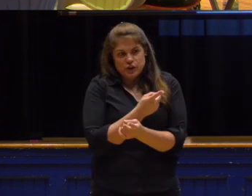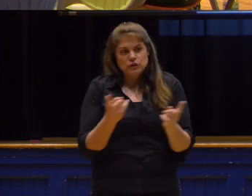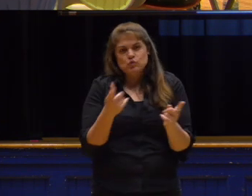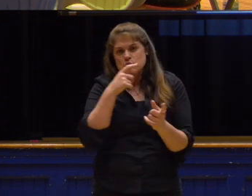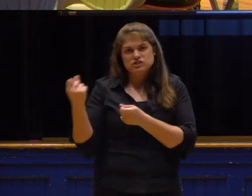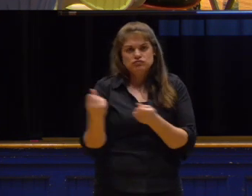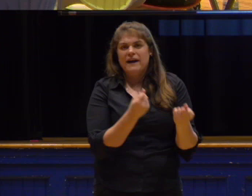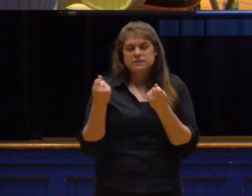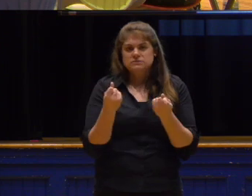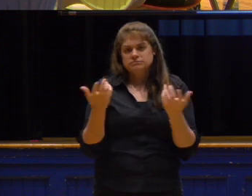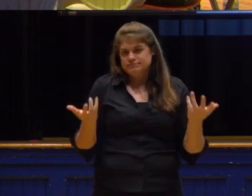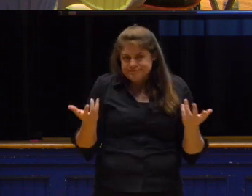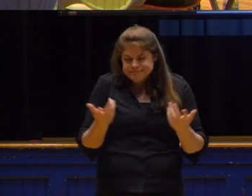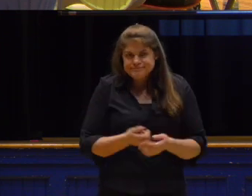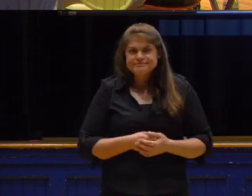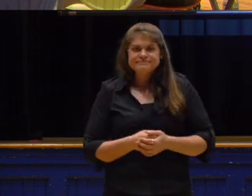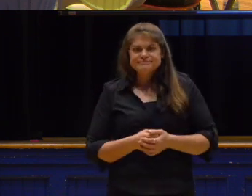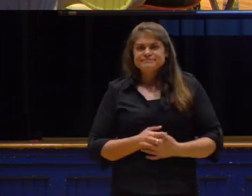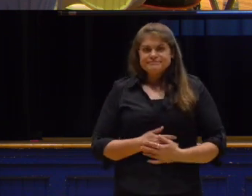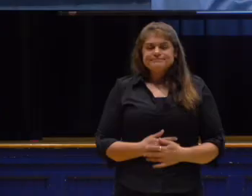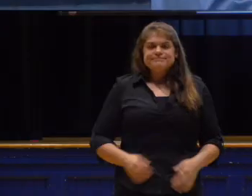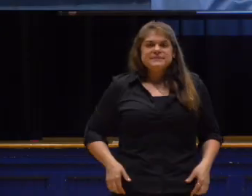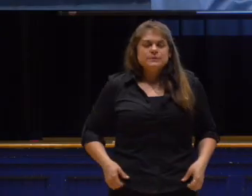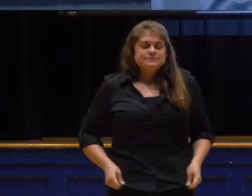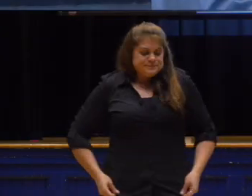for everybody driving through there.